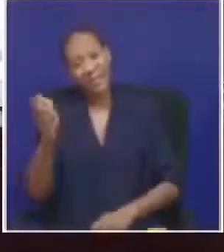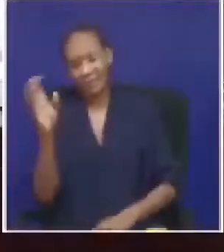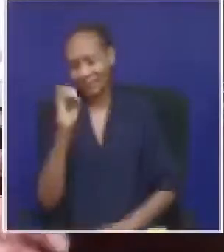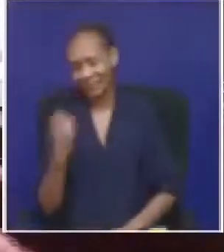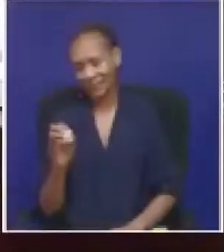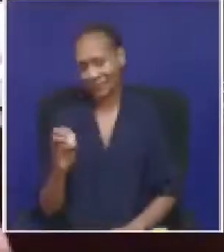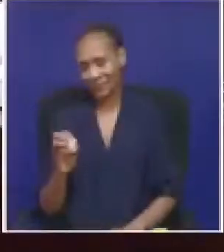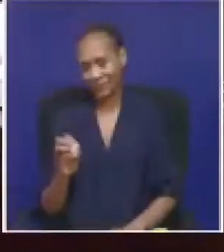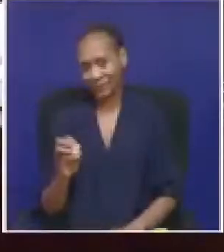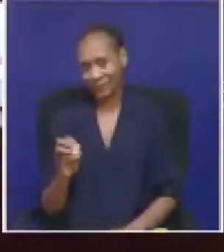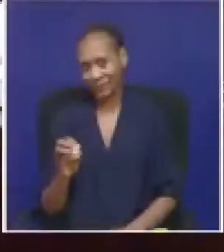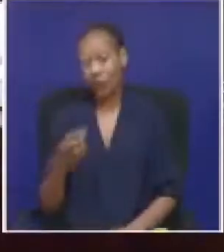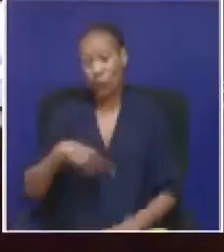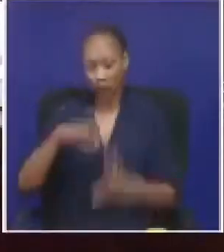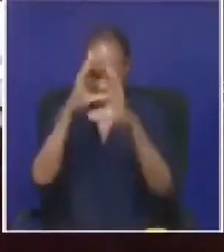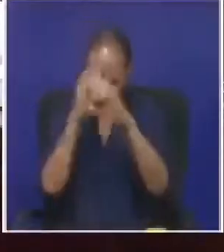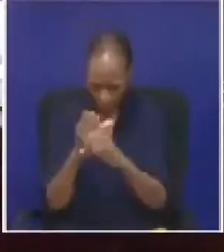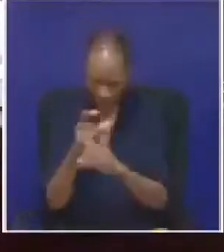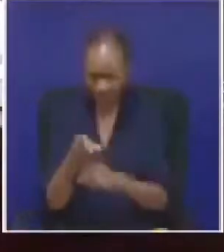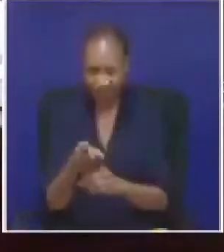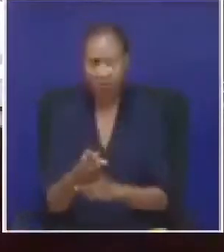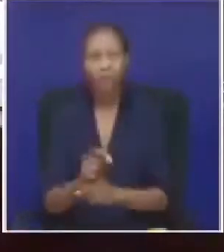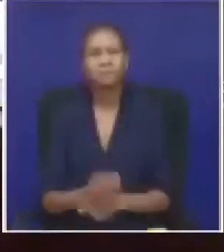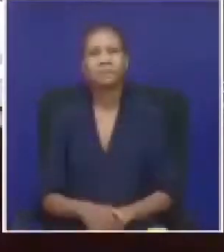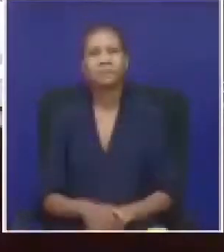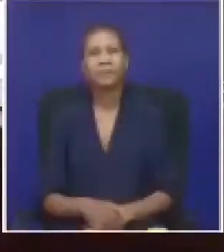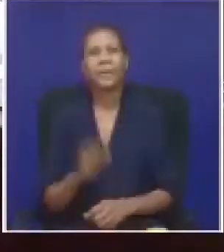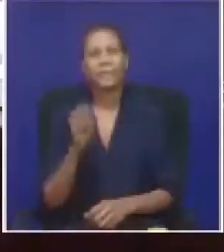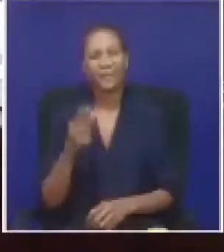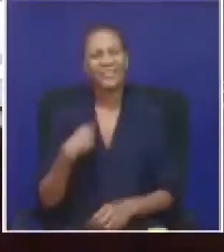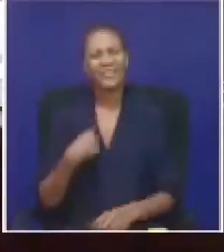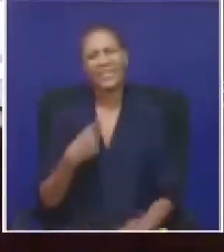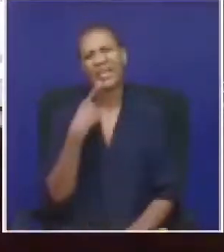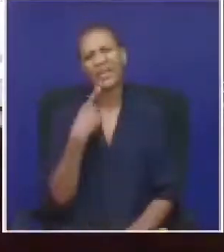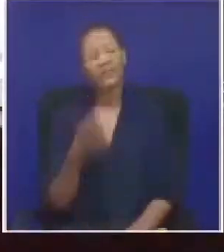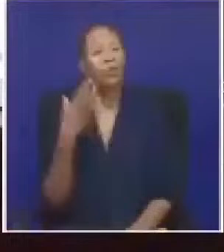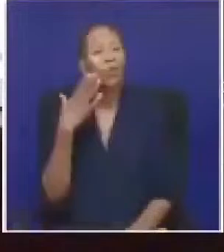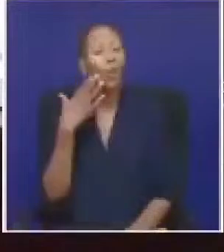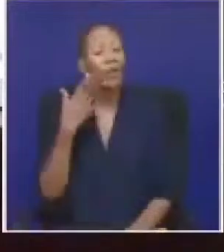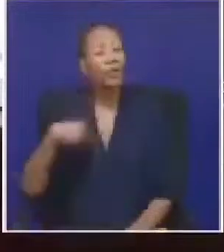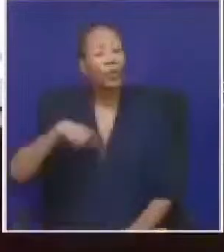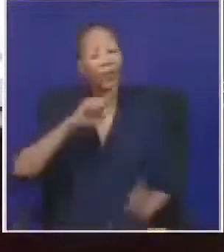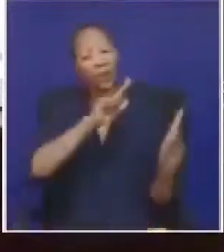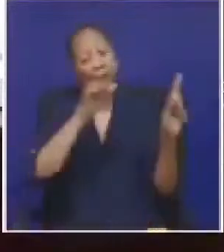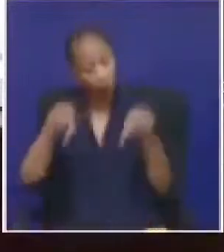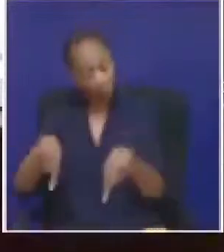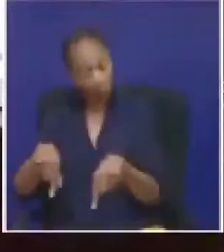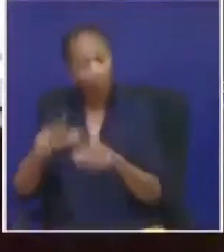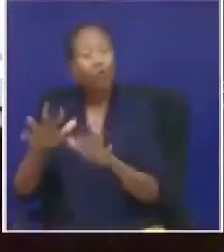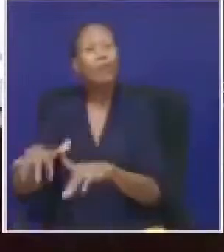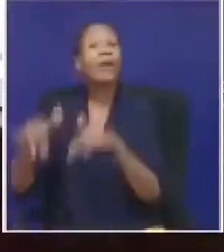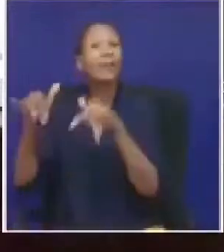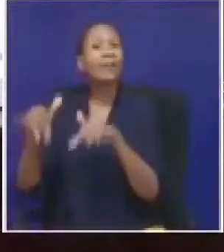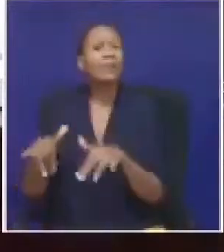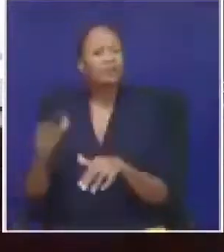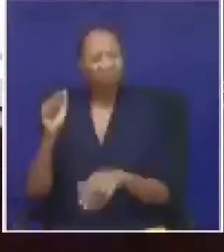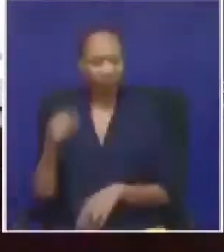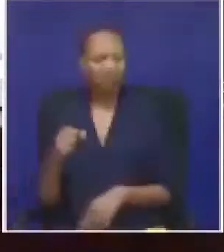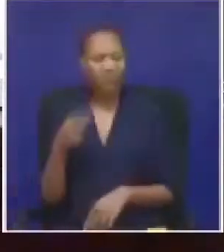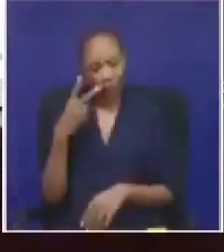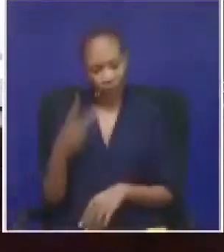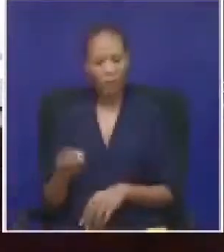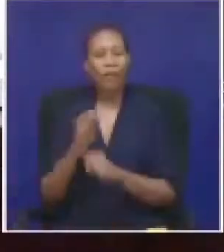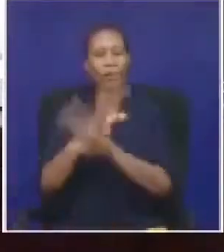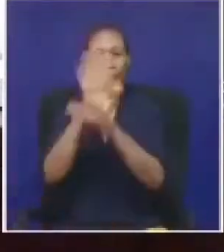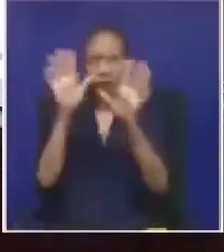We have never deviated from that. But I said when we came to Parliament, it was clear that engaging